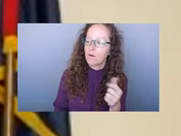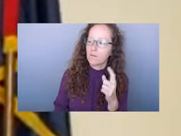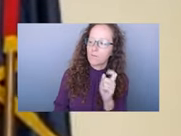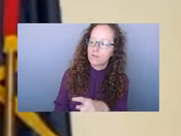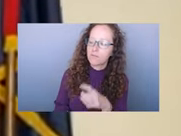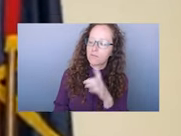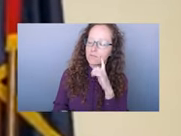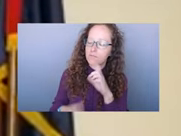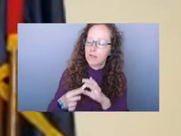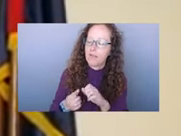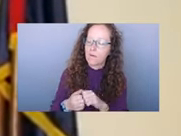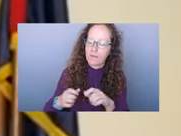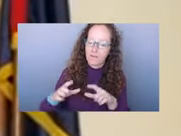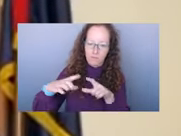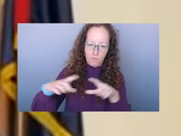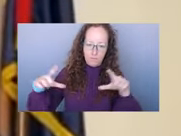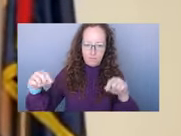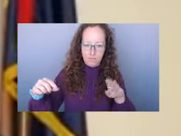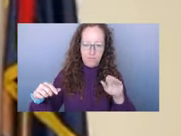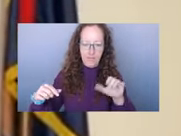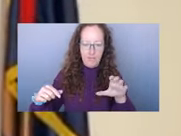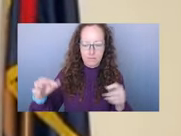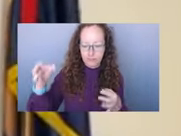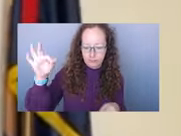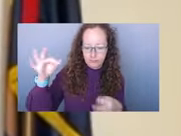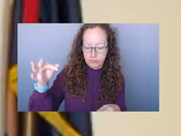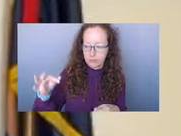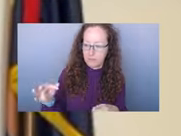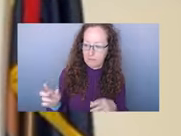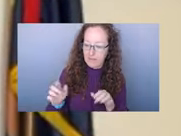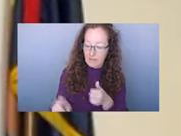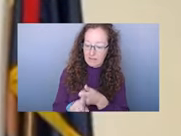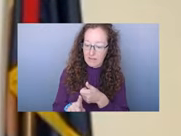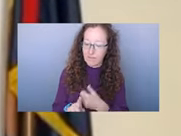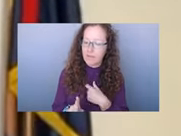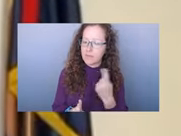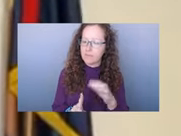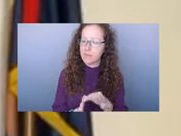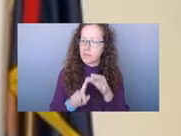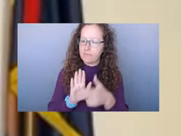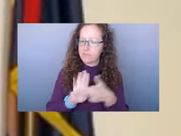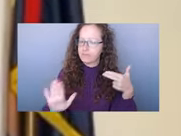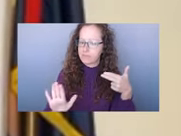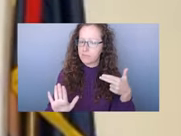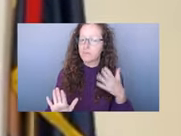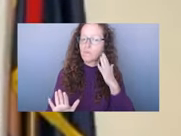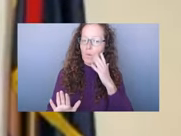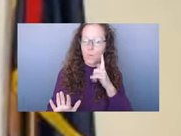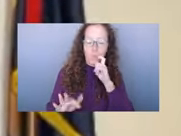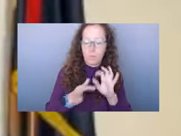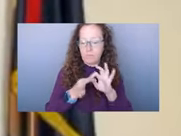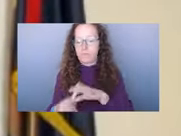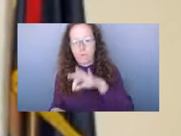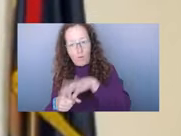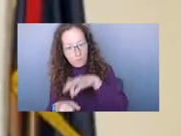there any unique identifier on the ballot that would associate the voter with that particular ballot?